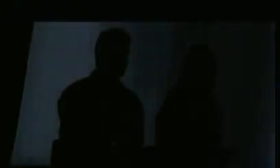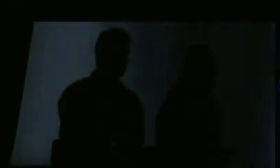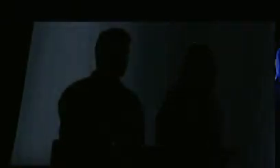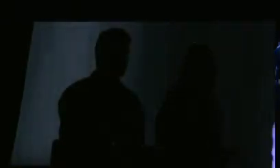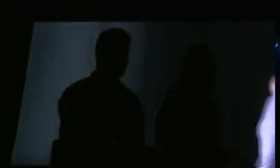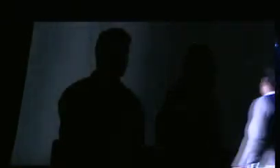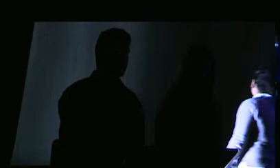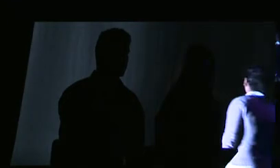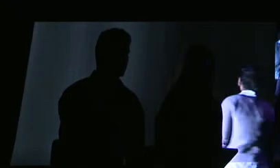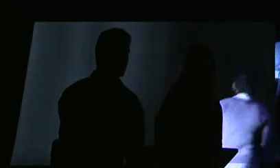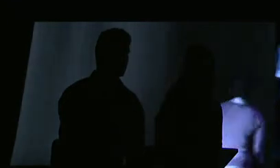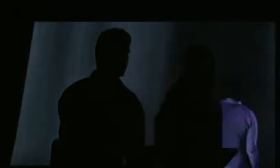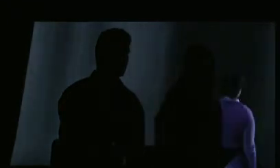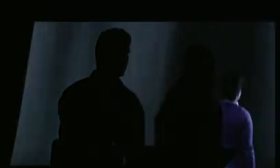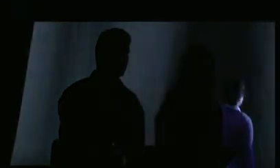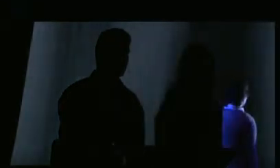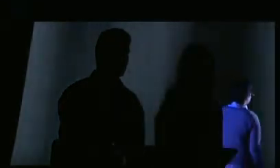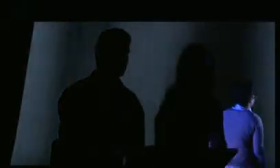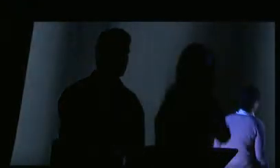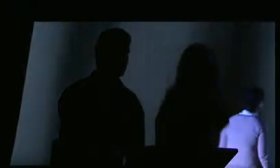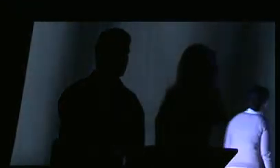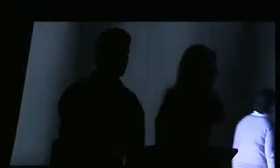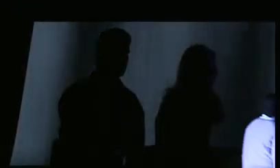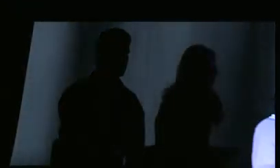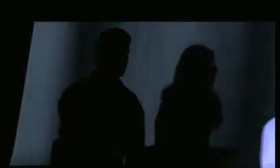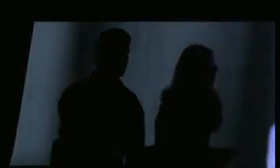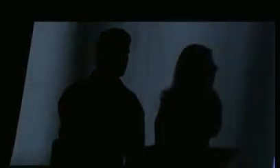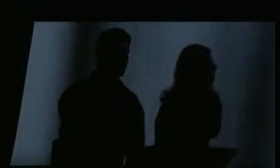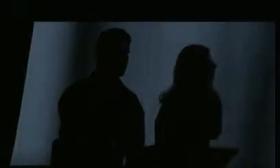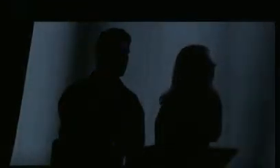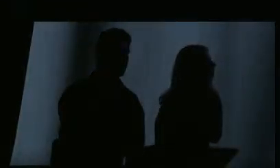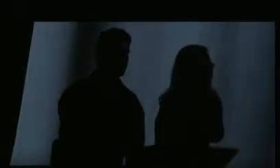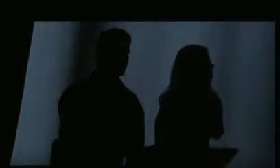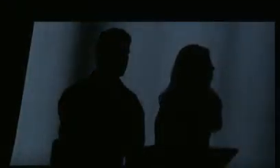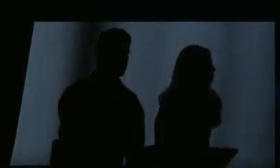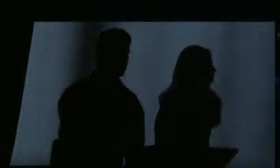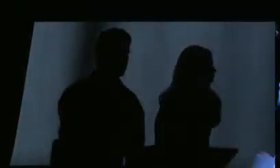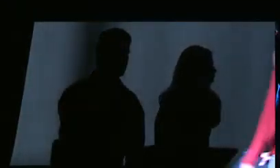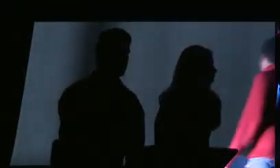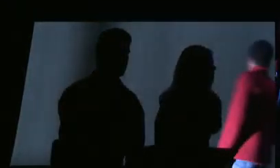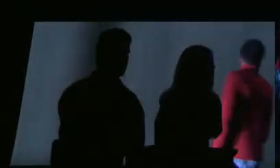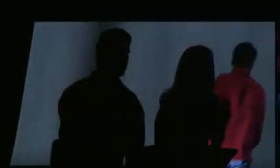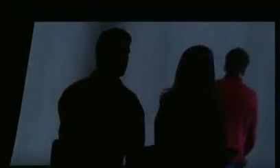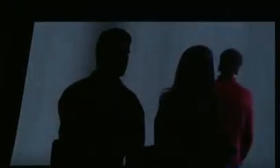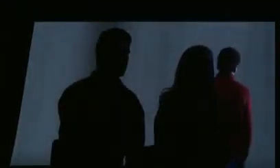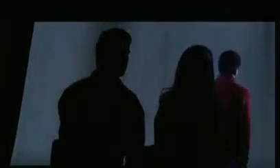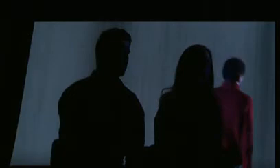Thank you.